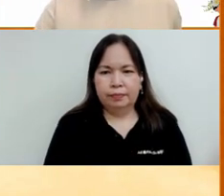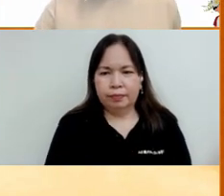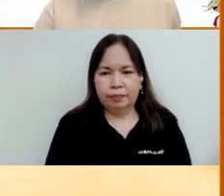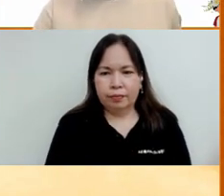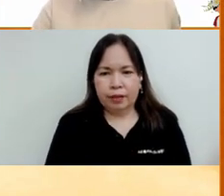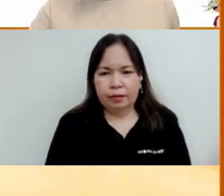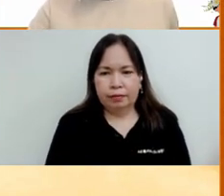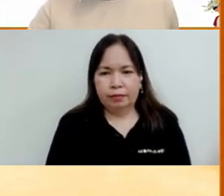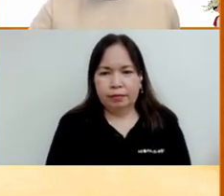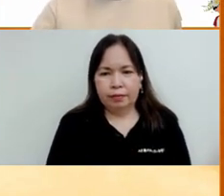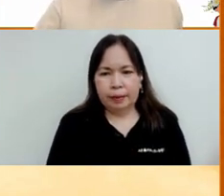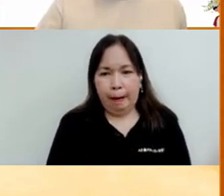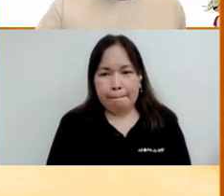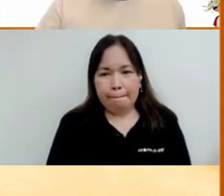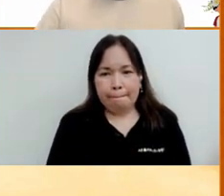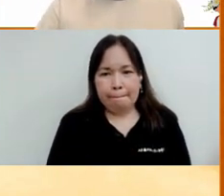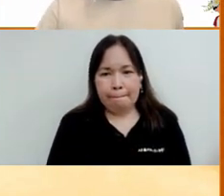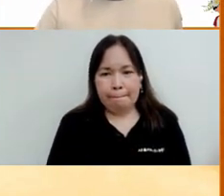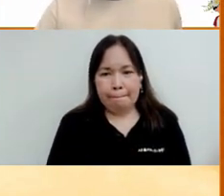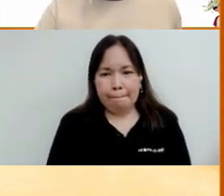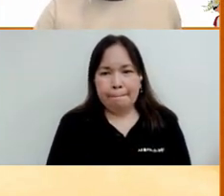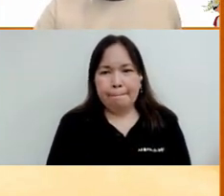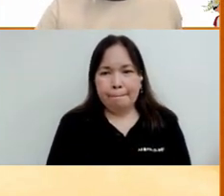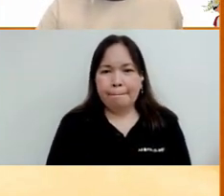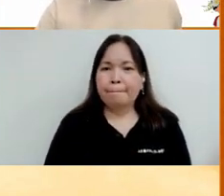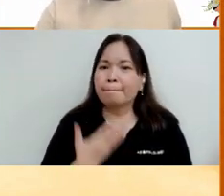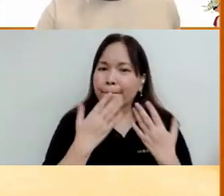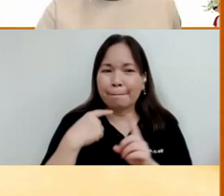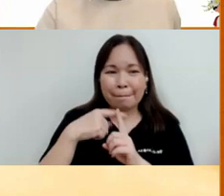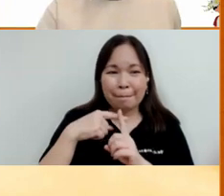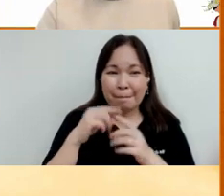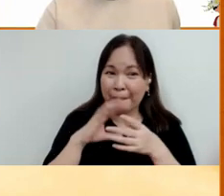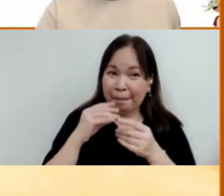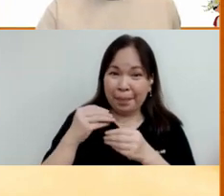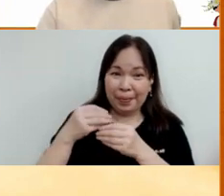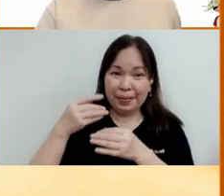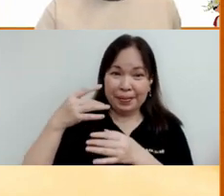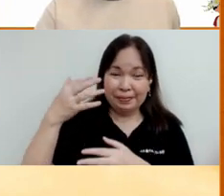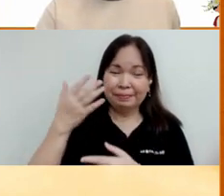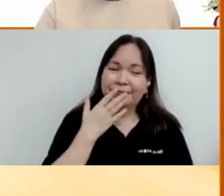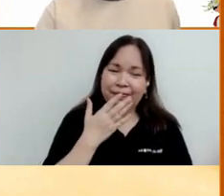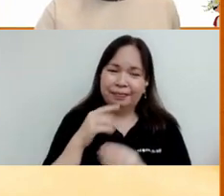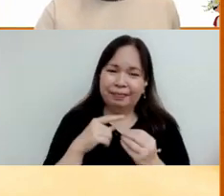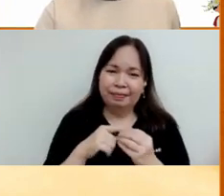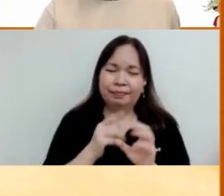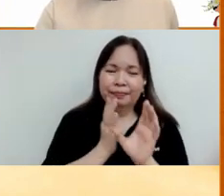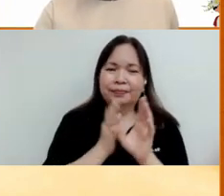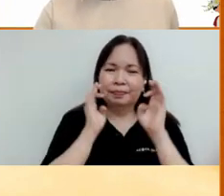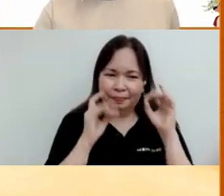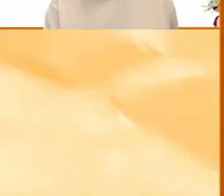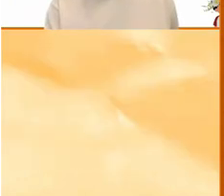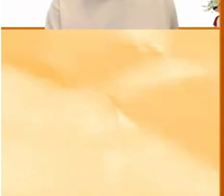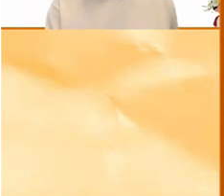So right now, salamat po sa mga positive comments on our psychoeducation video. We really appreciate